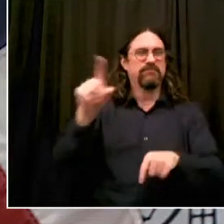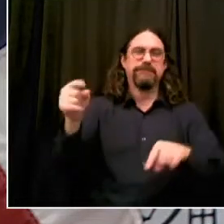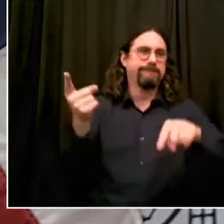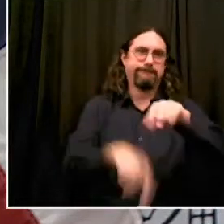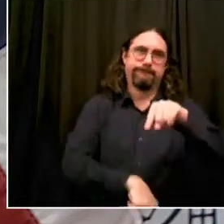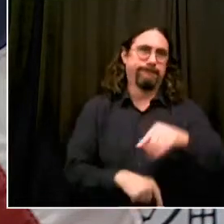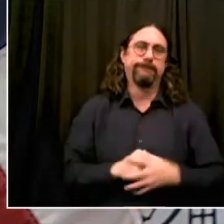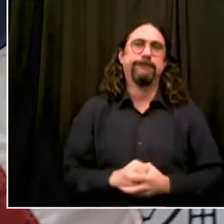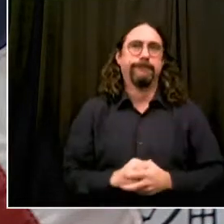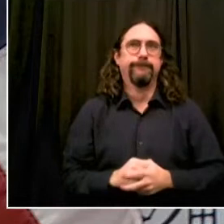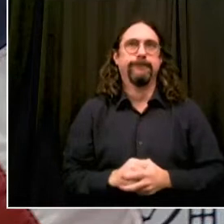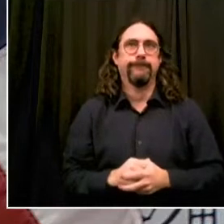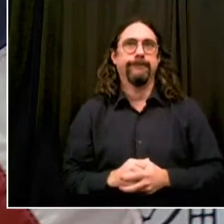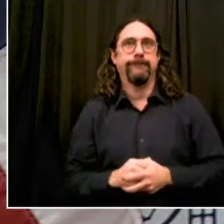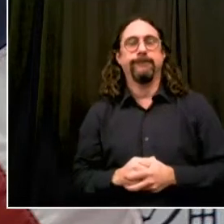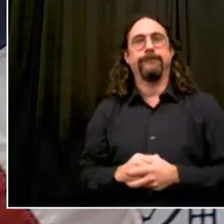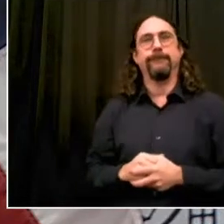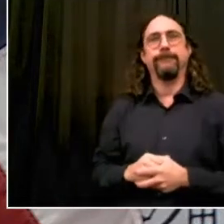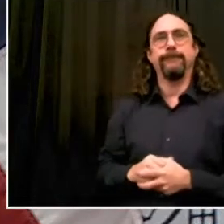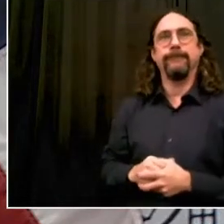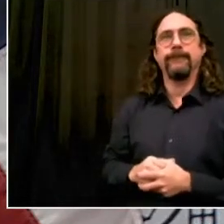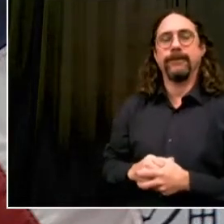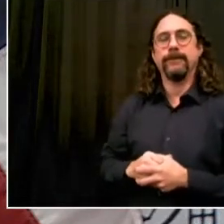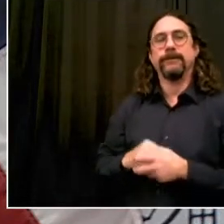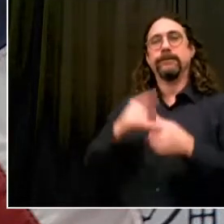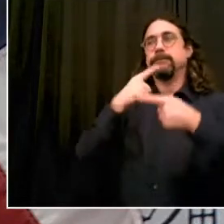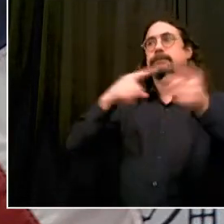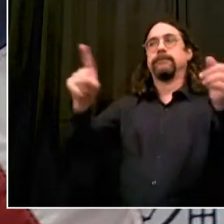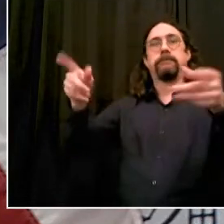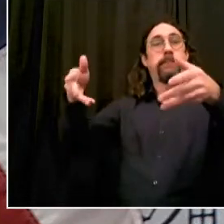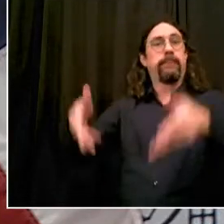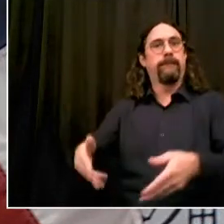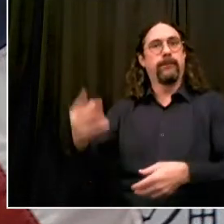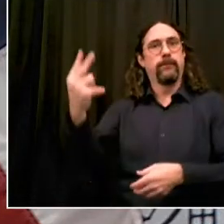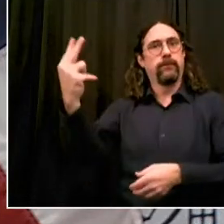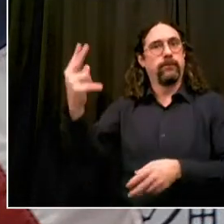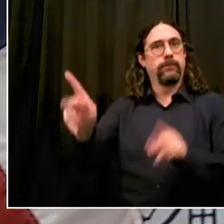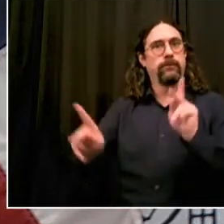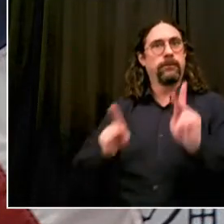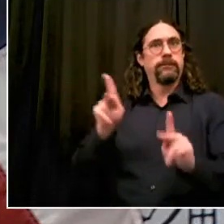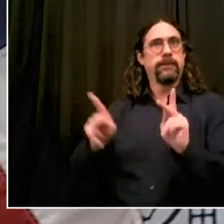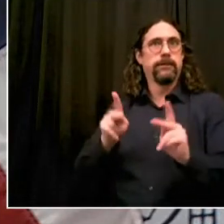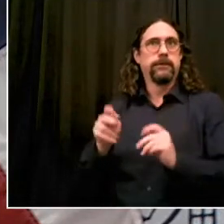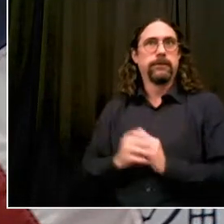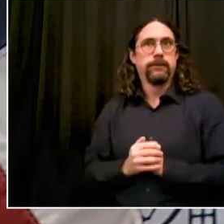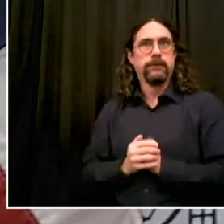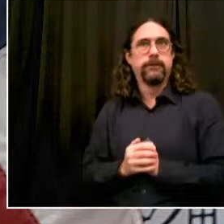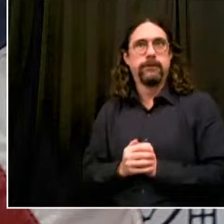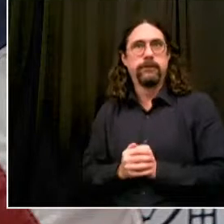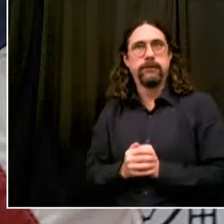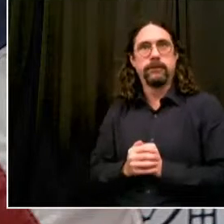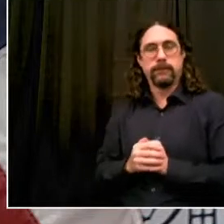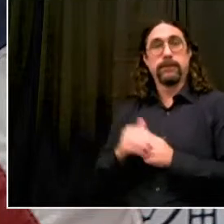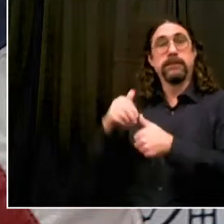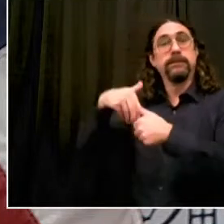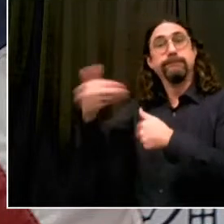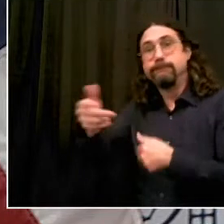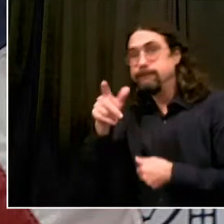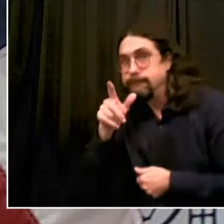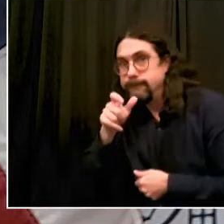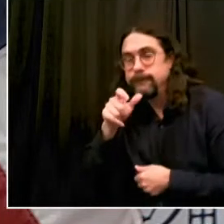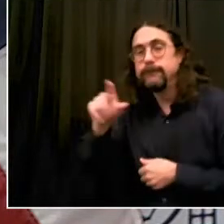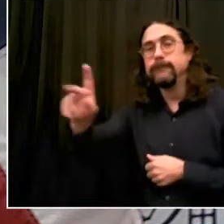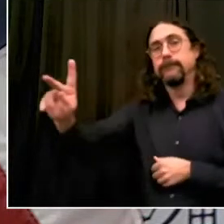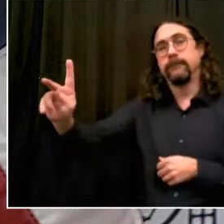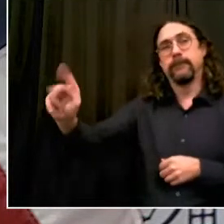everybody. My first question is about the capacity of teachers for more in-person education. I know there were so many teachers